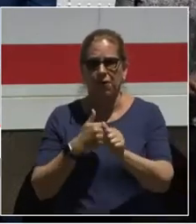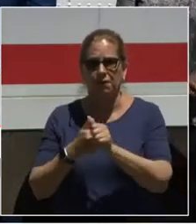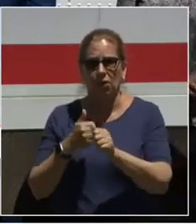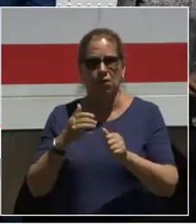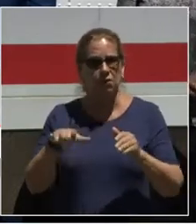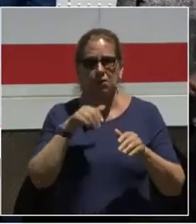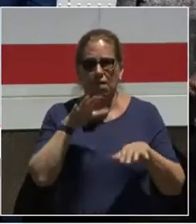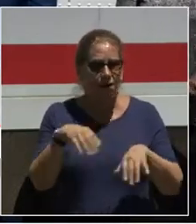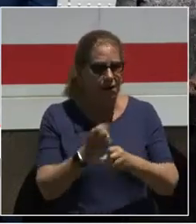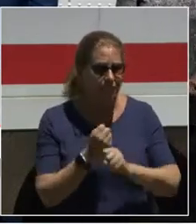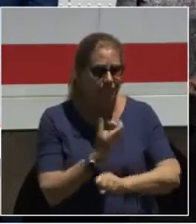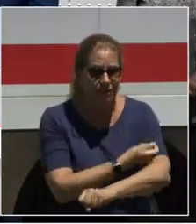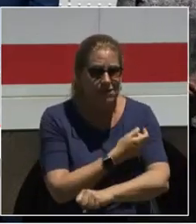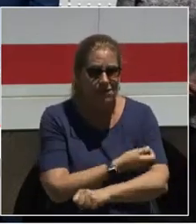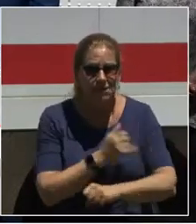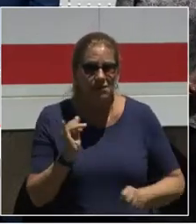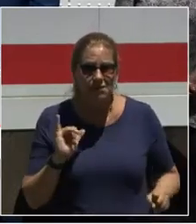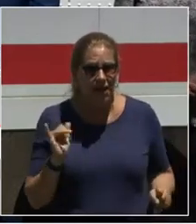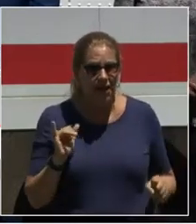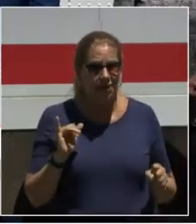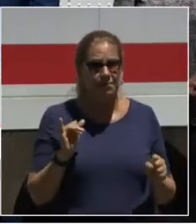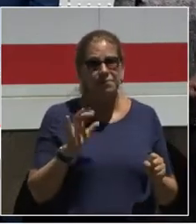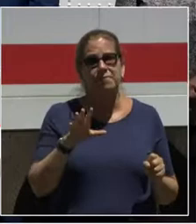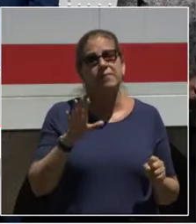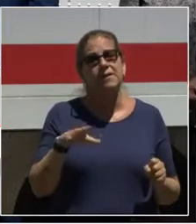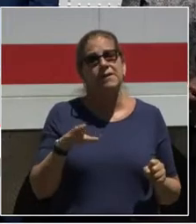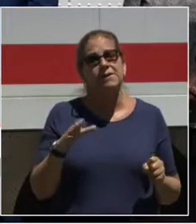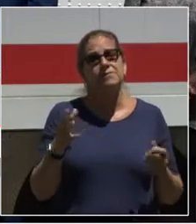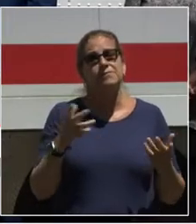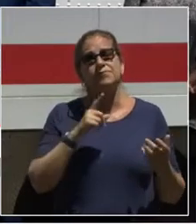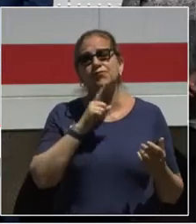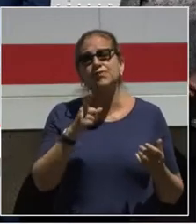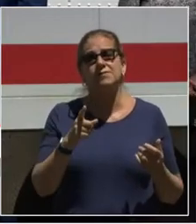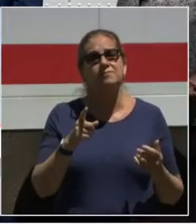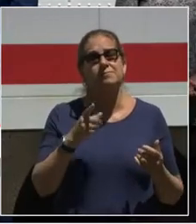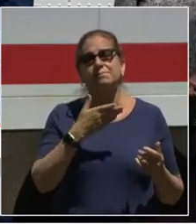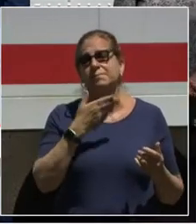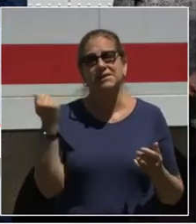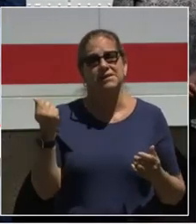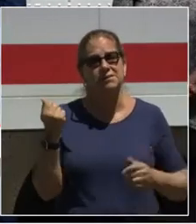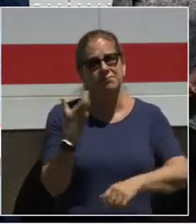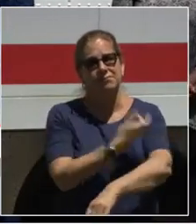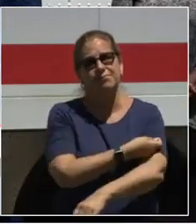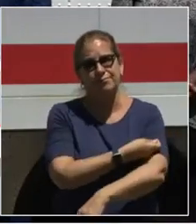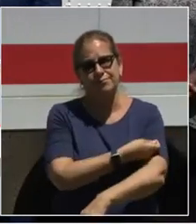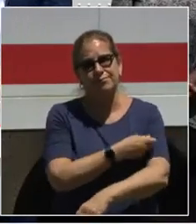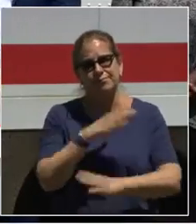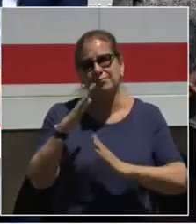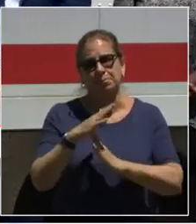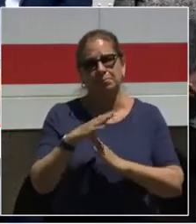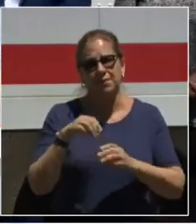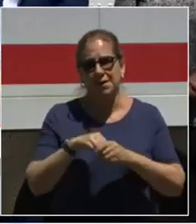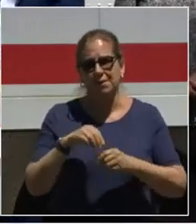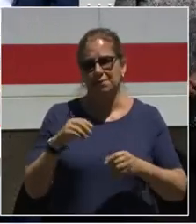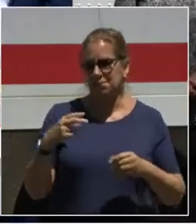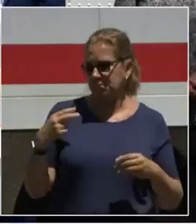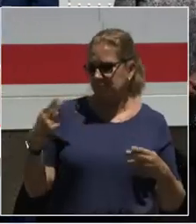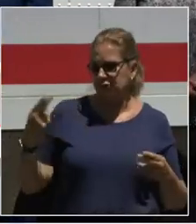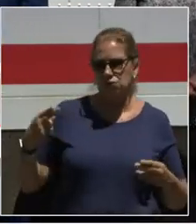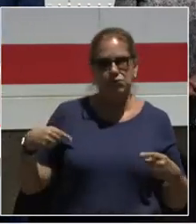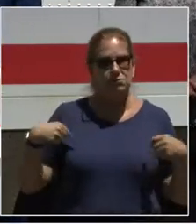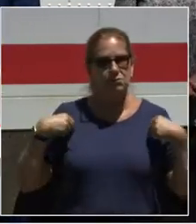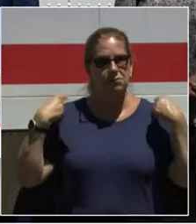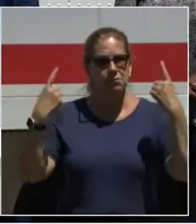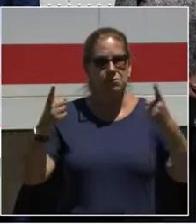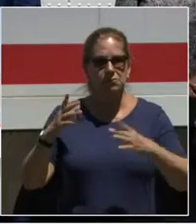vaccines are probably the greatest advance in the history of medicine. The many once dreaded diseases like diphtheria